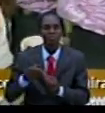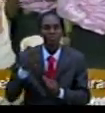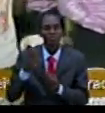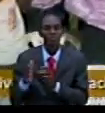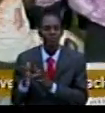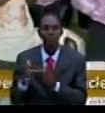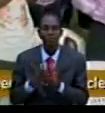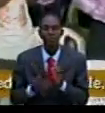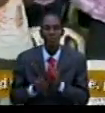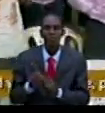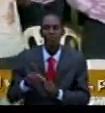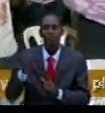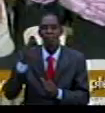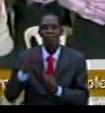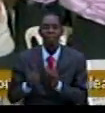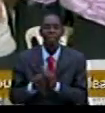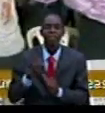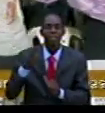Testimony time.